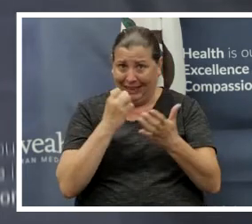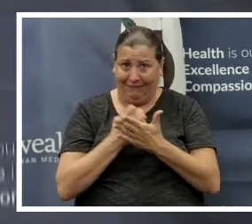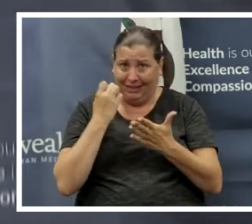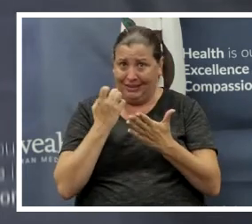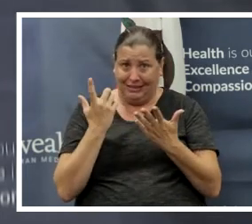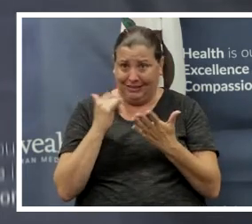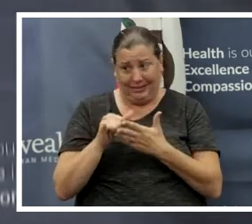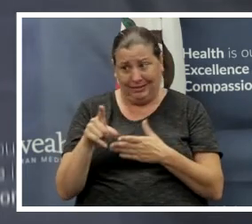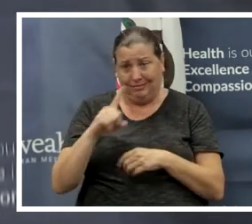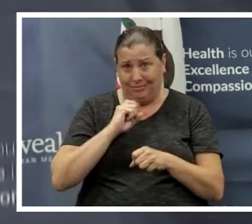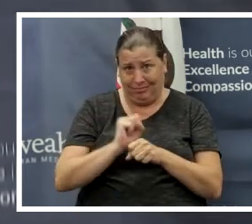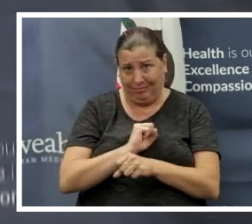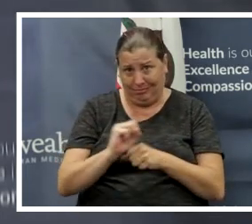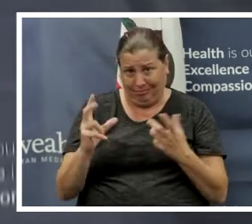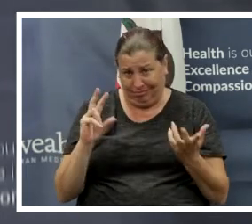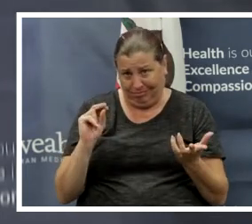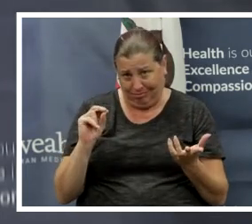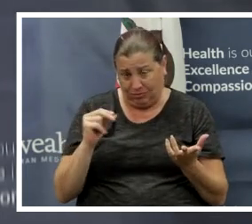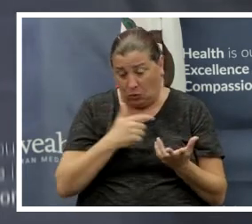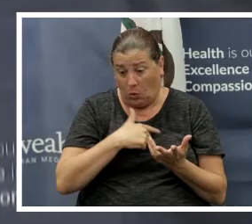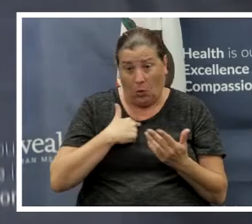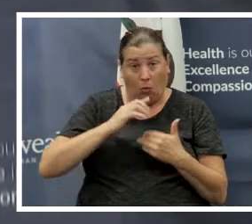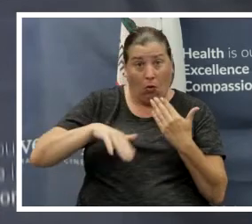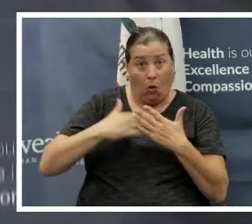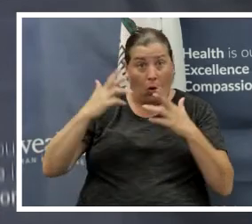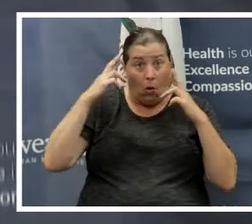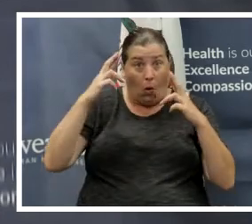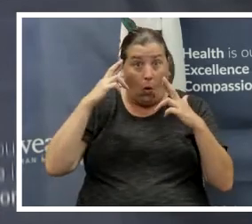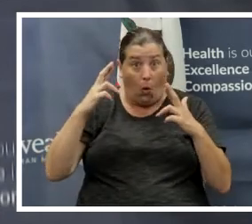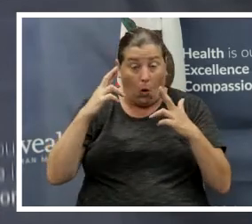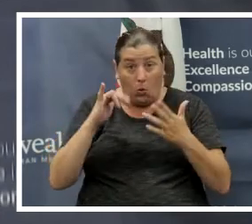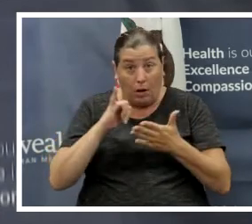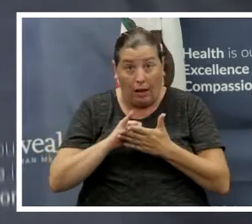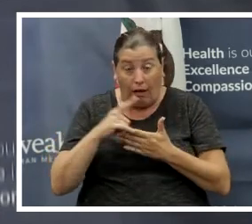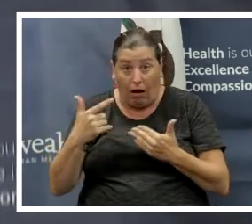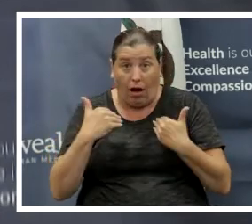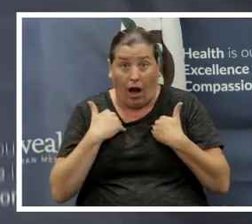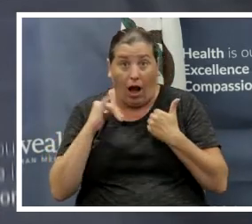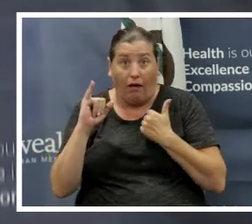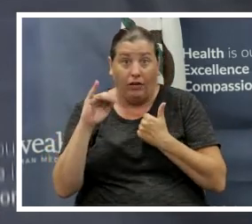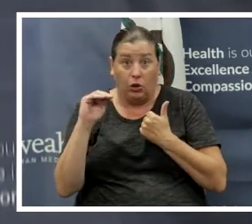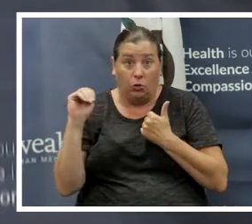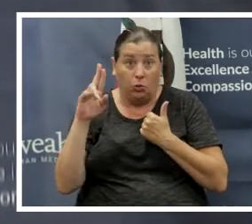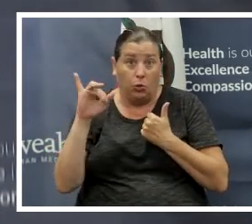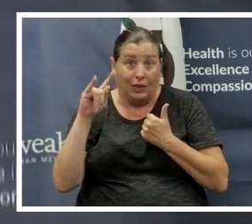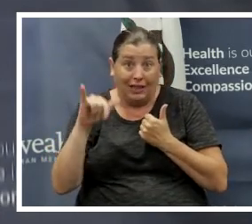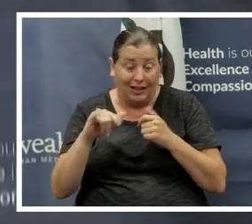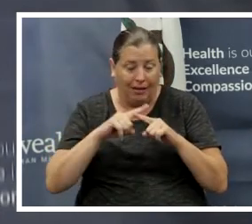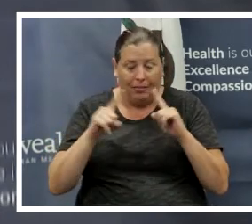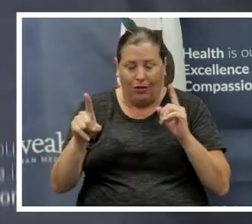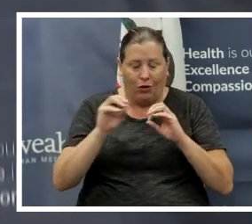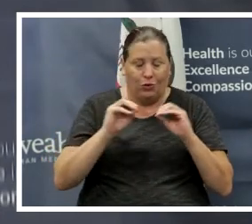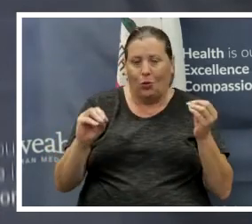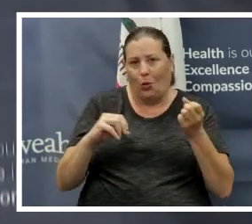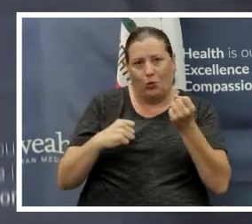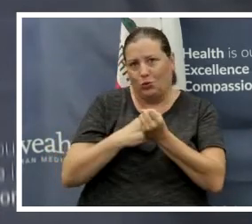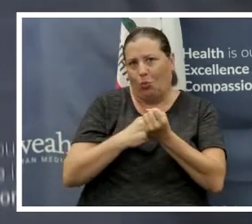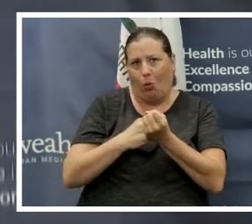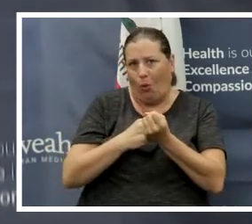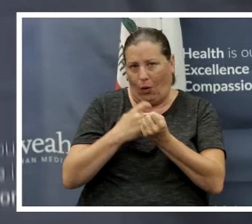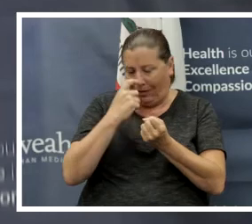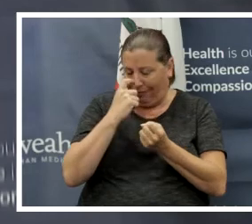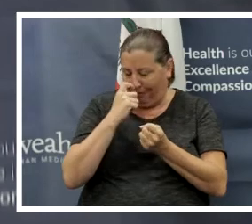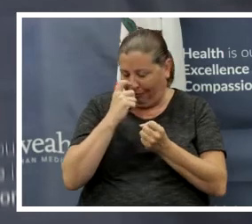is the case. Mm-hmm. We all hope that there's immunity, but there's no support of it at this point in time.